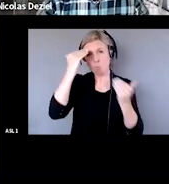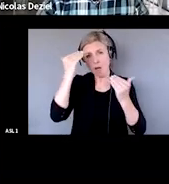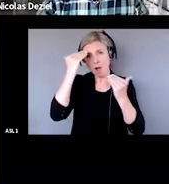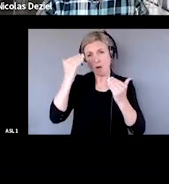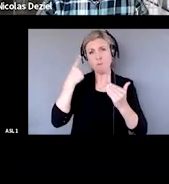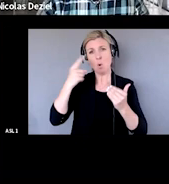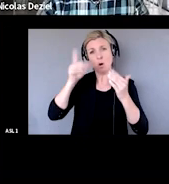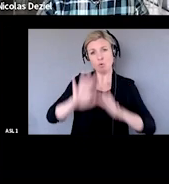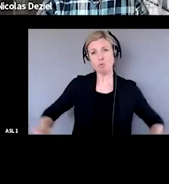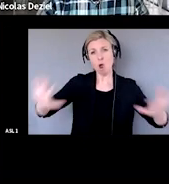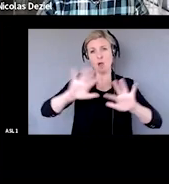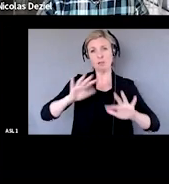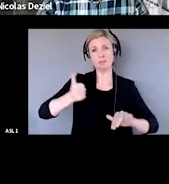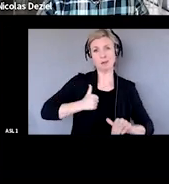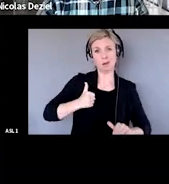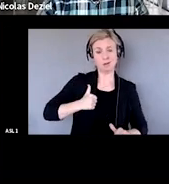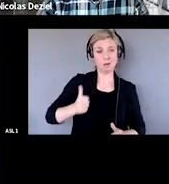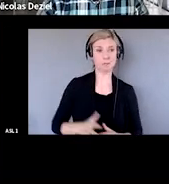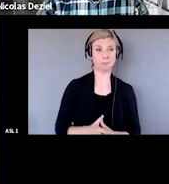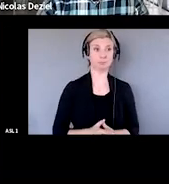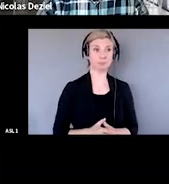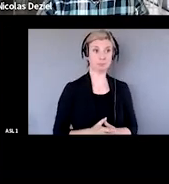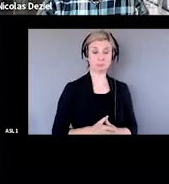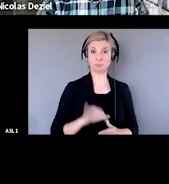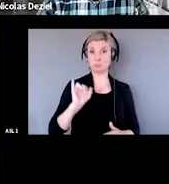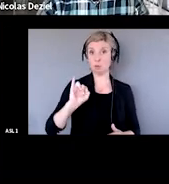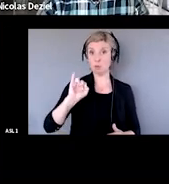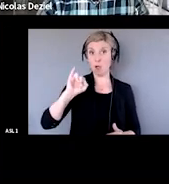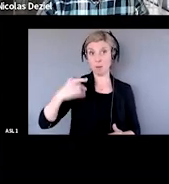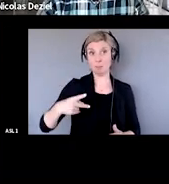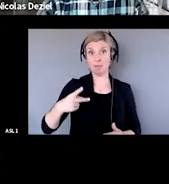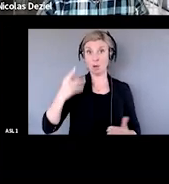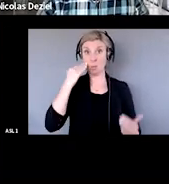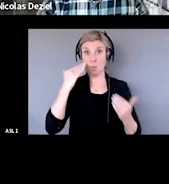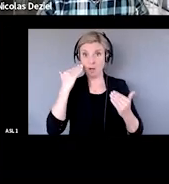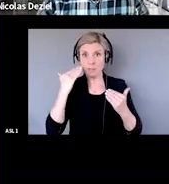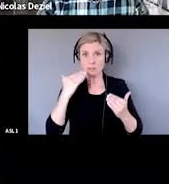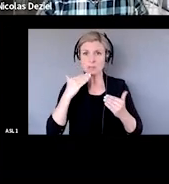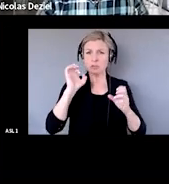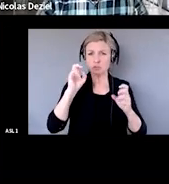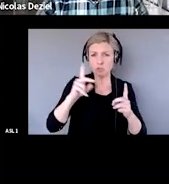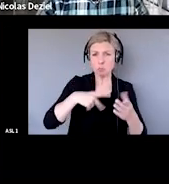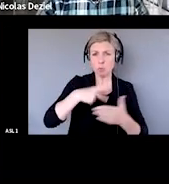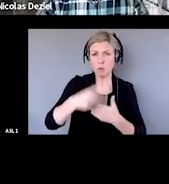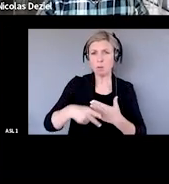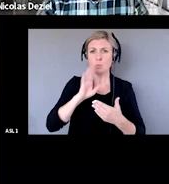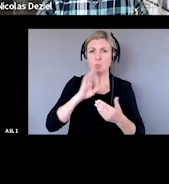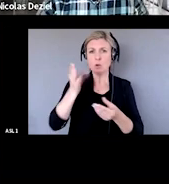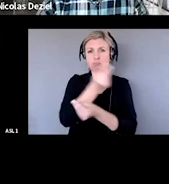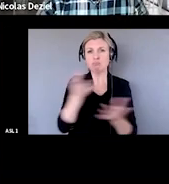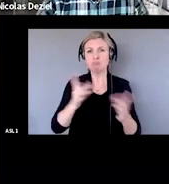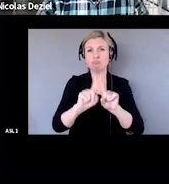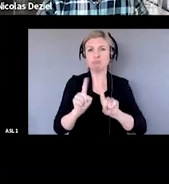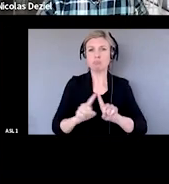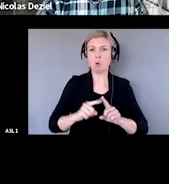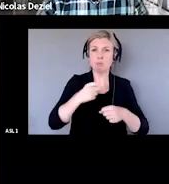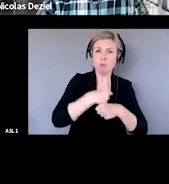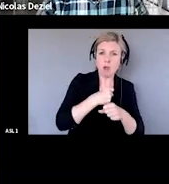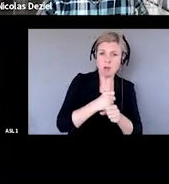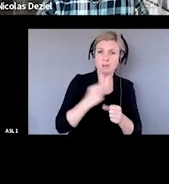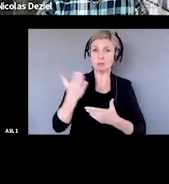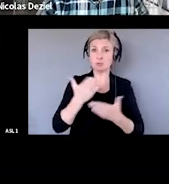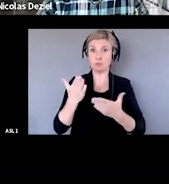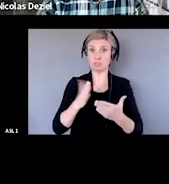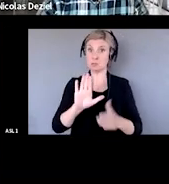to this end, our IP awareness and education program delivers a range of products and services which are free